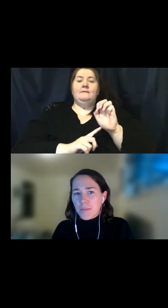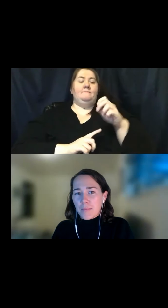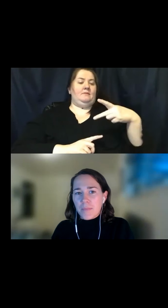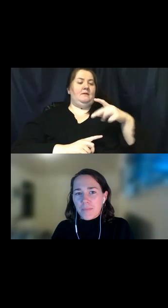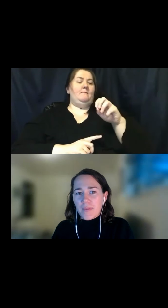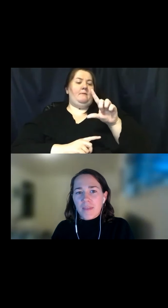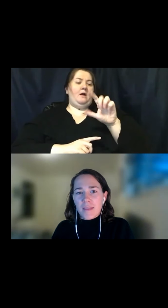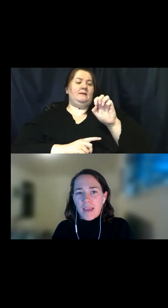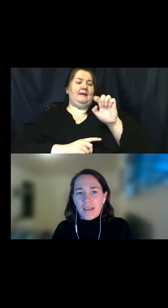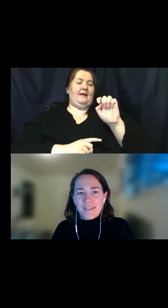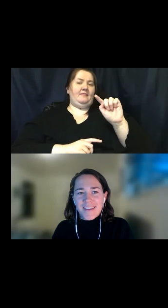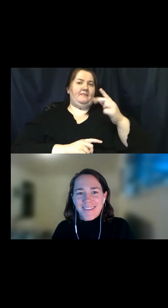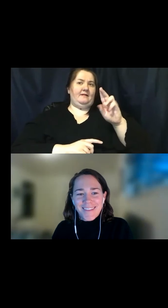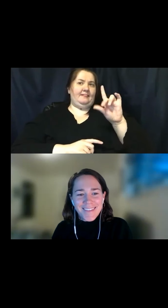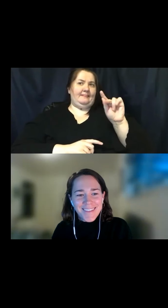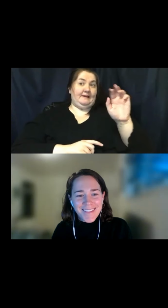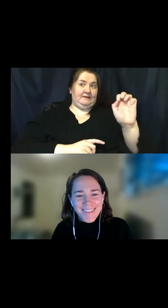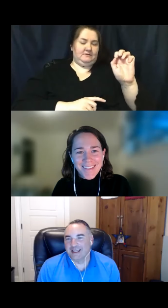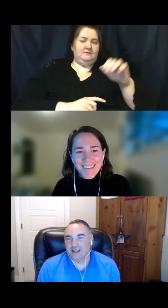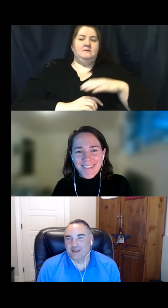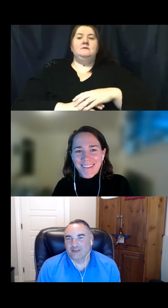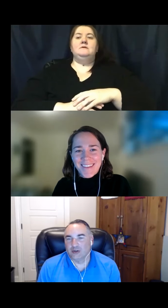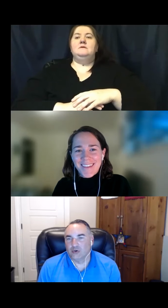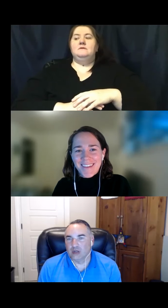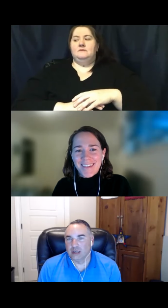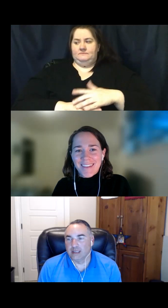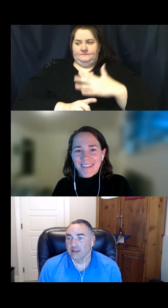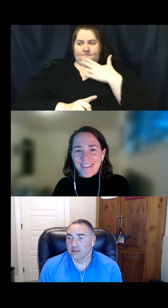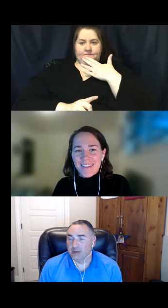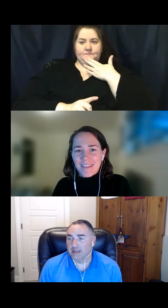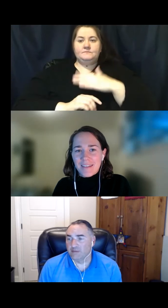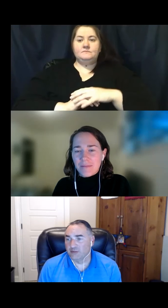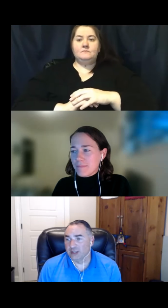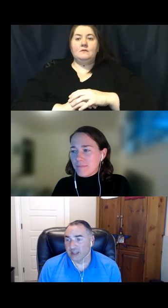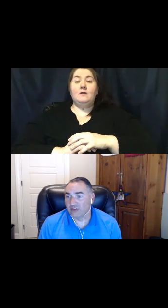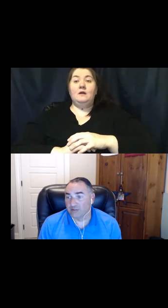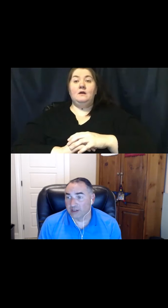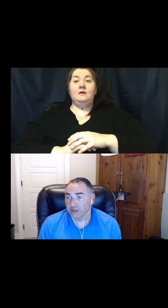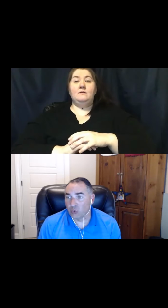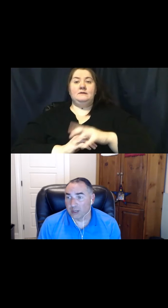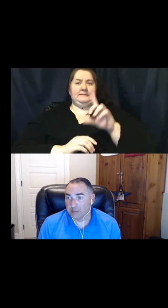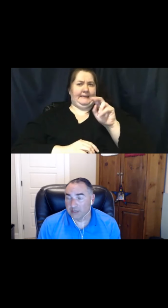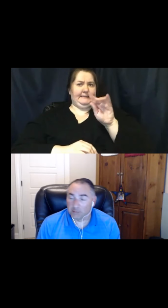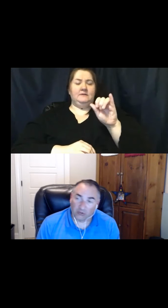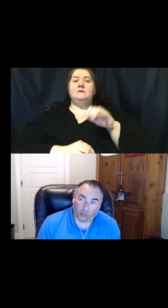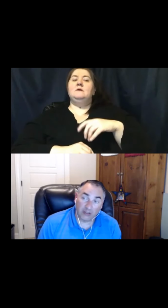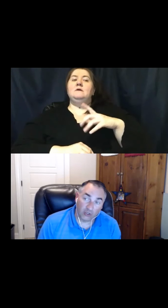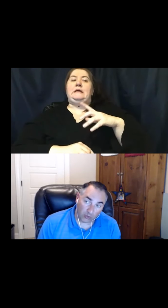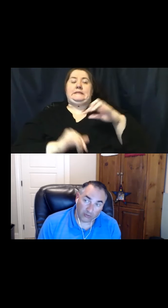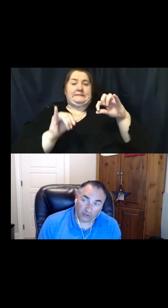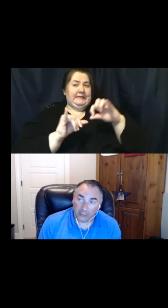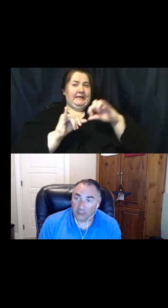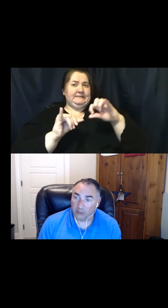Polyethylene. Thanks. No problem. So the pipe size actually varies quite a bit between